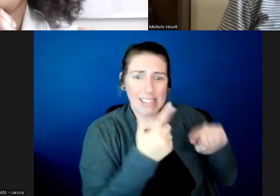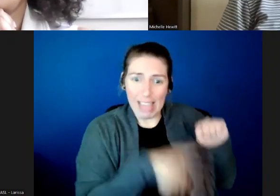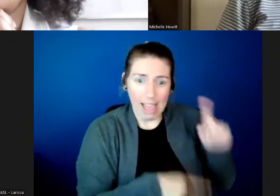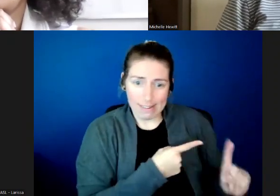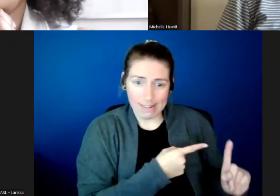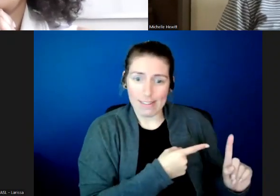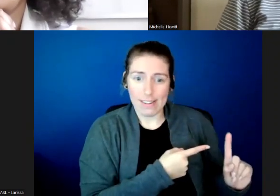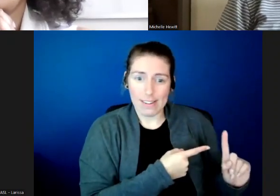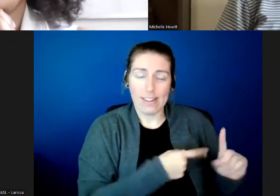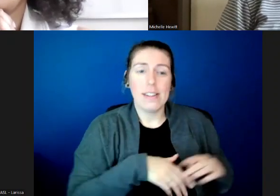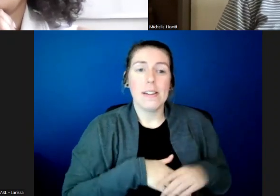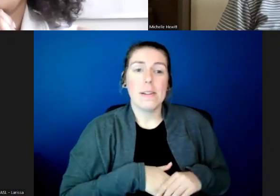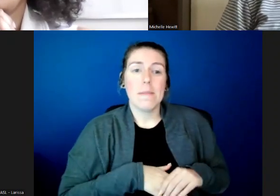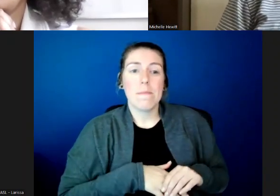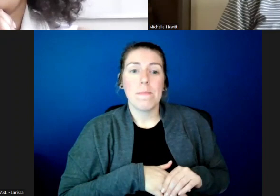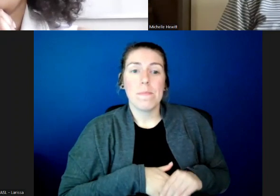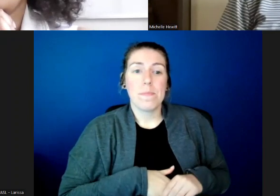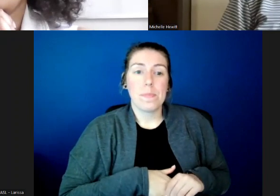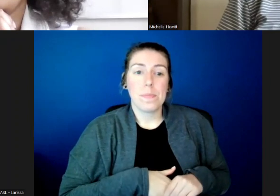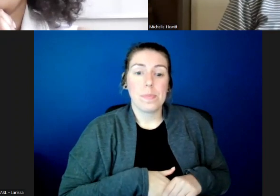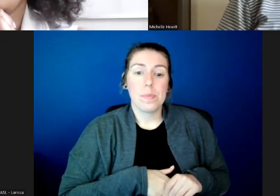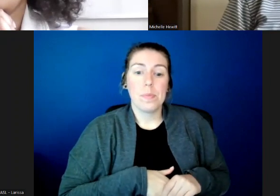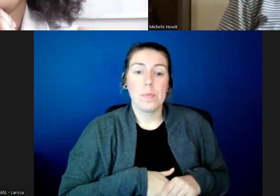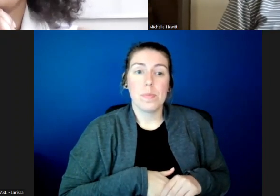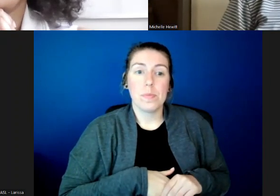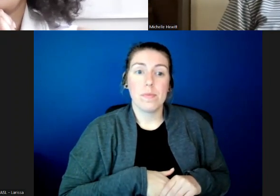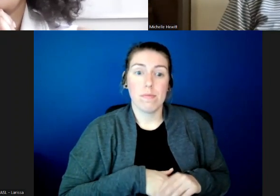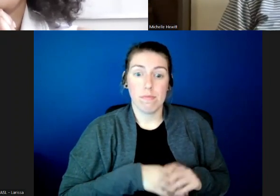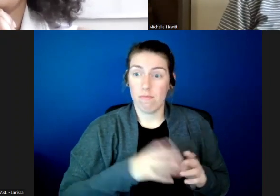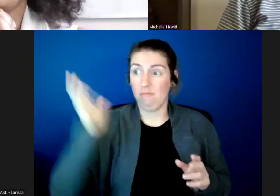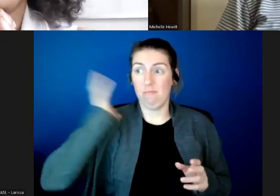know, jobs were being cut,